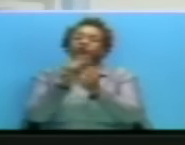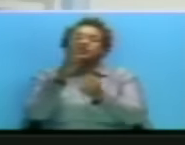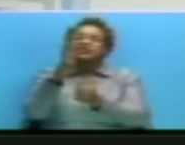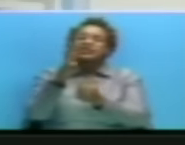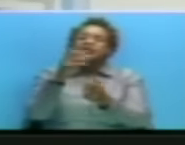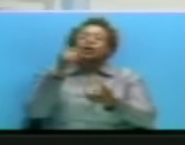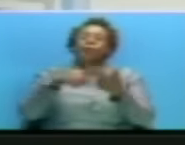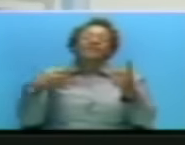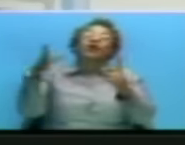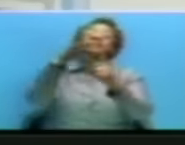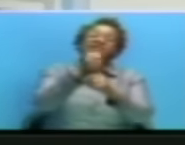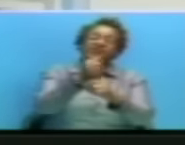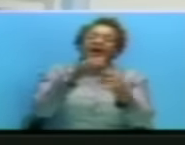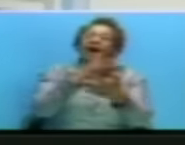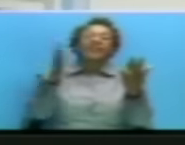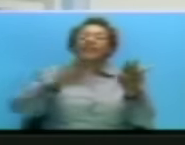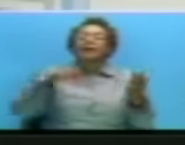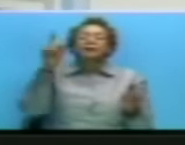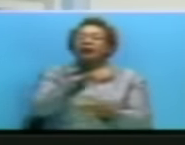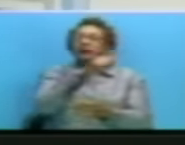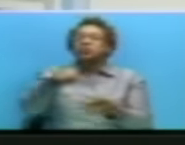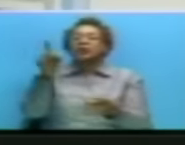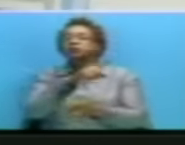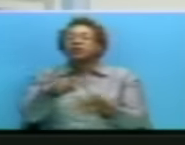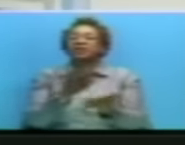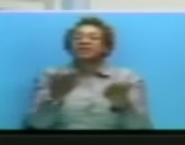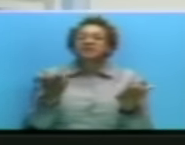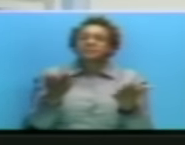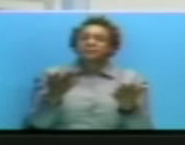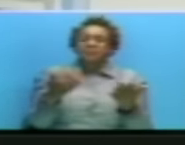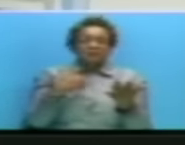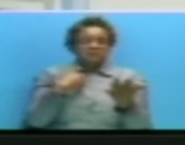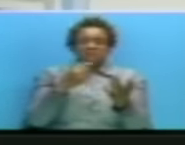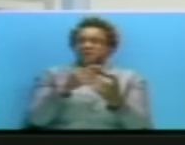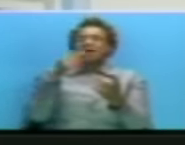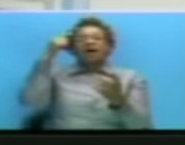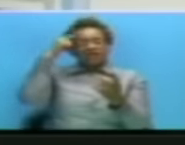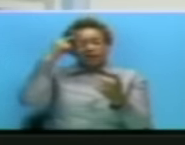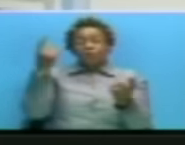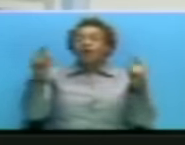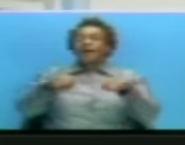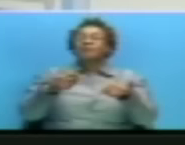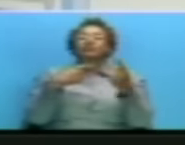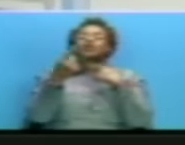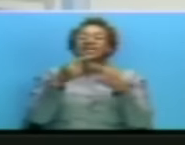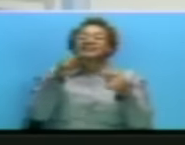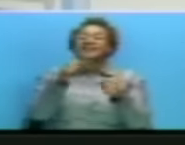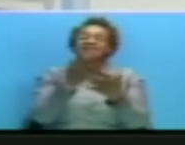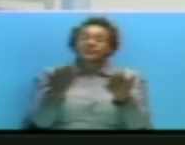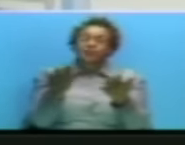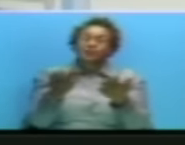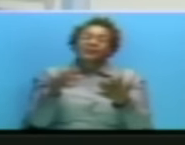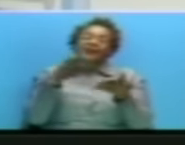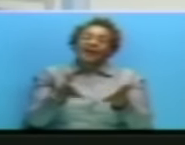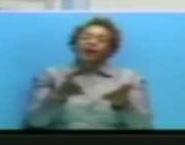what have you achieved so far apart from banning things? Well, I don't think we... I think we were coming to discuss this issue, but you because want to... Because